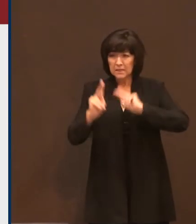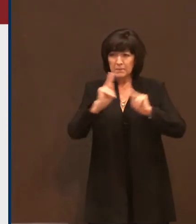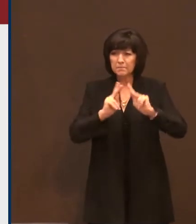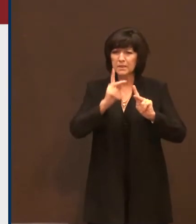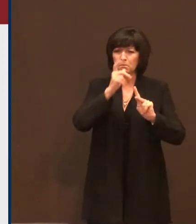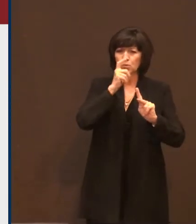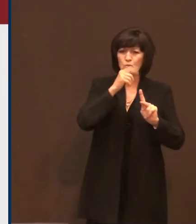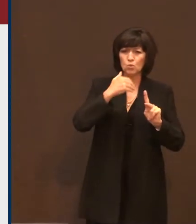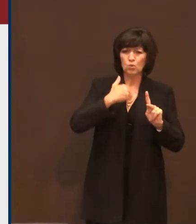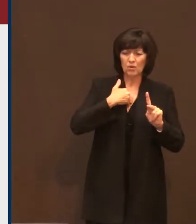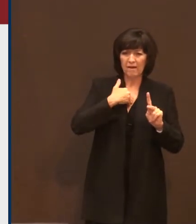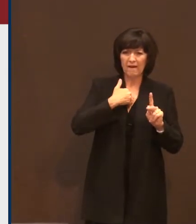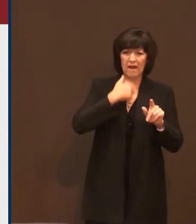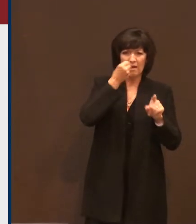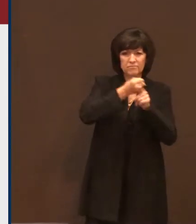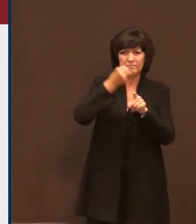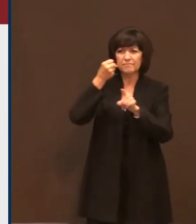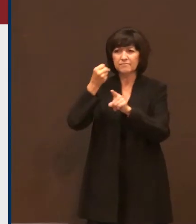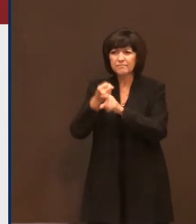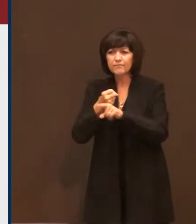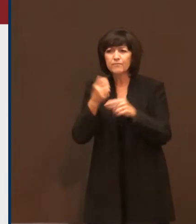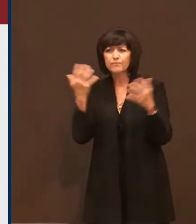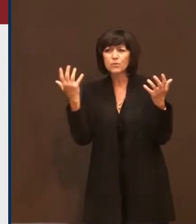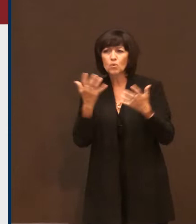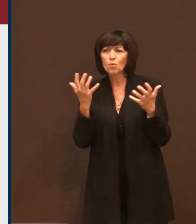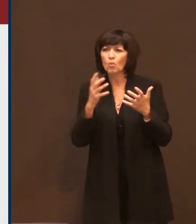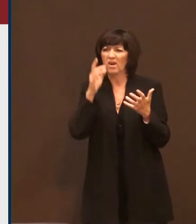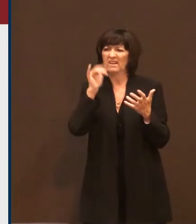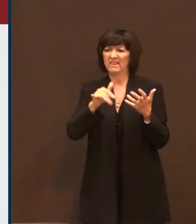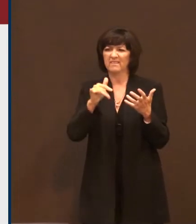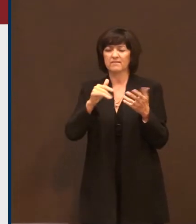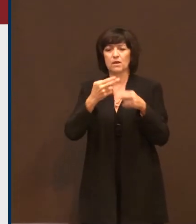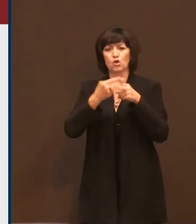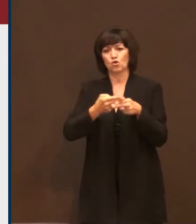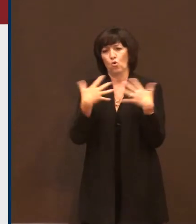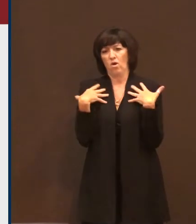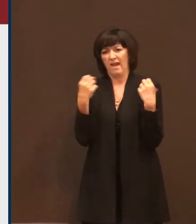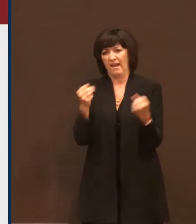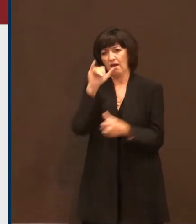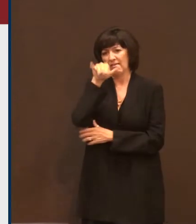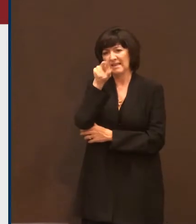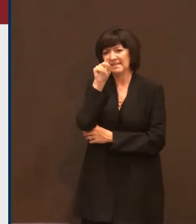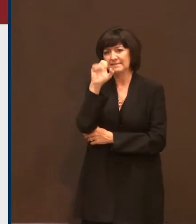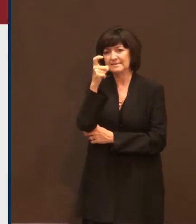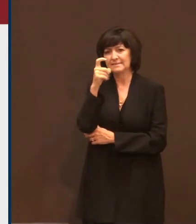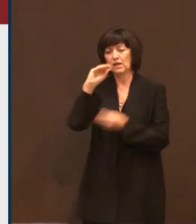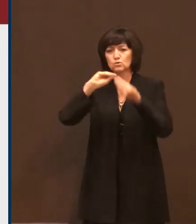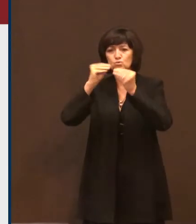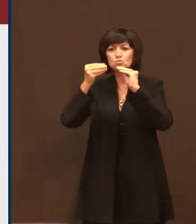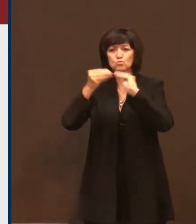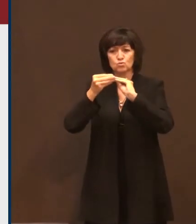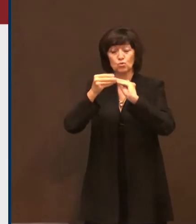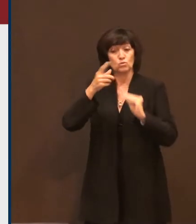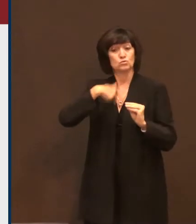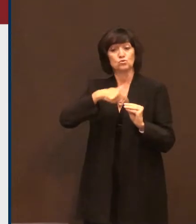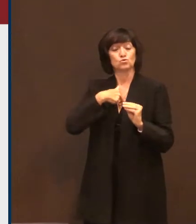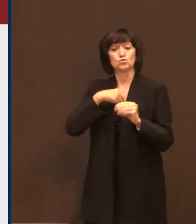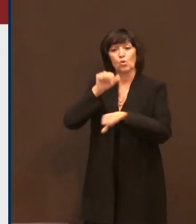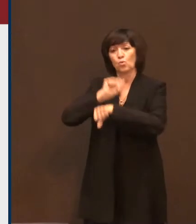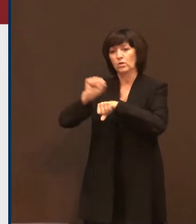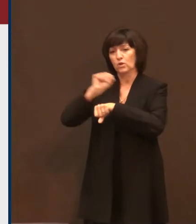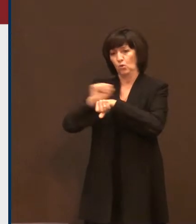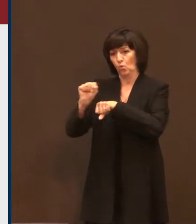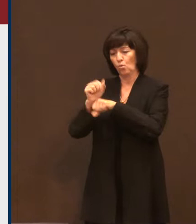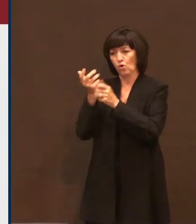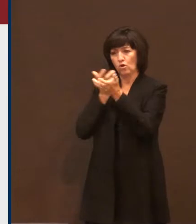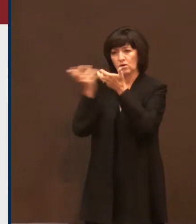life expectancy, infant mortality, educational attainment, and child poverty. And so we have been working with the top quartile